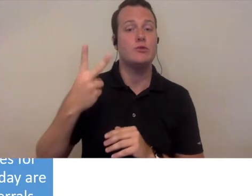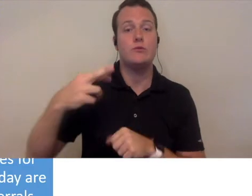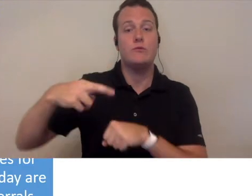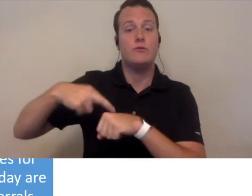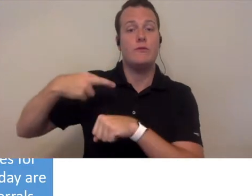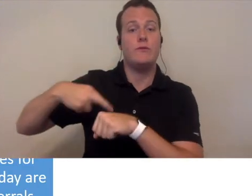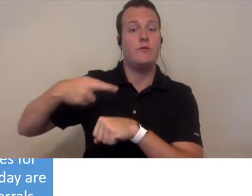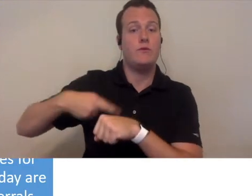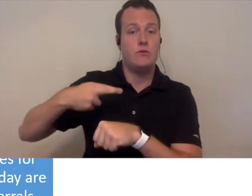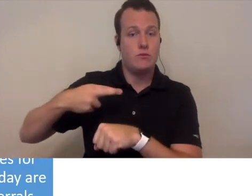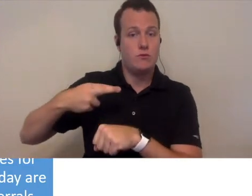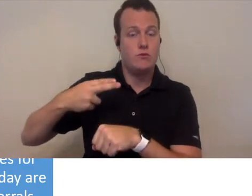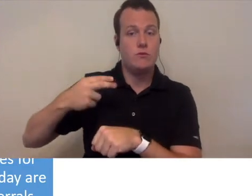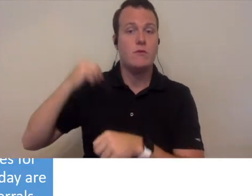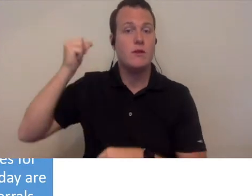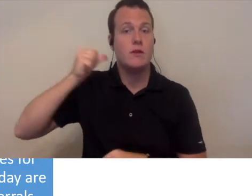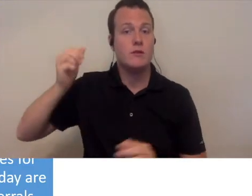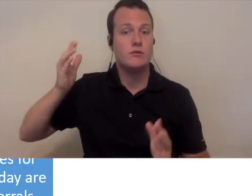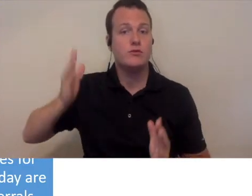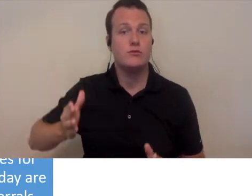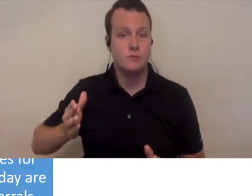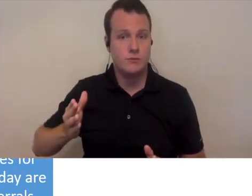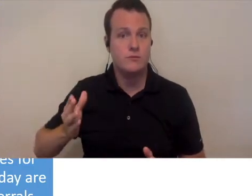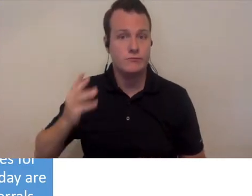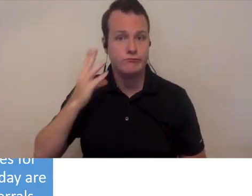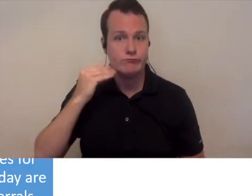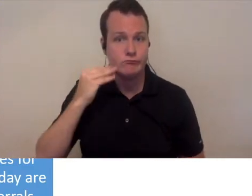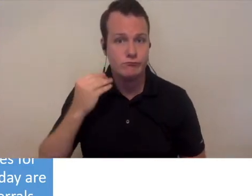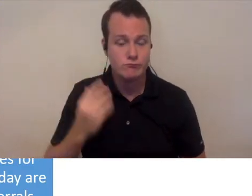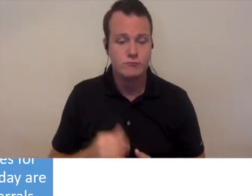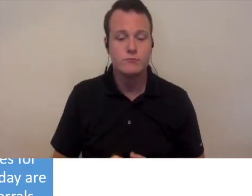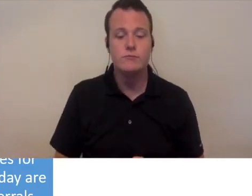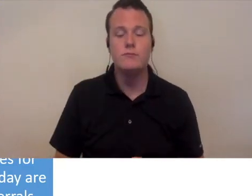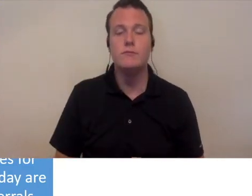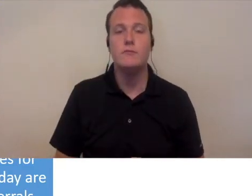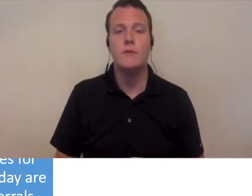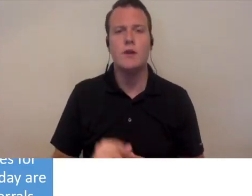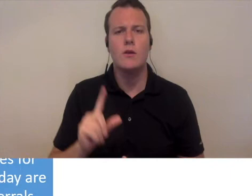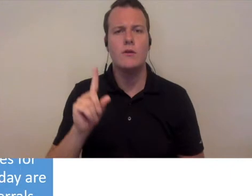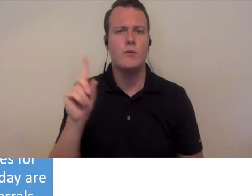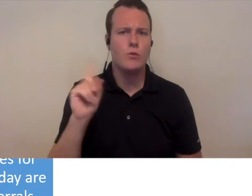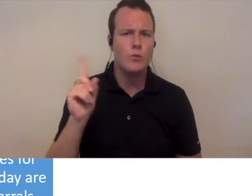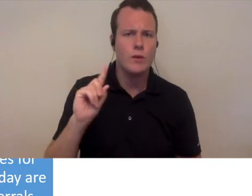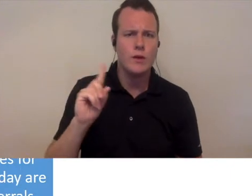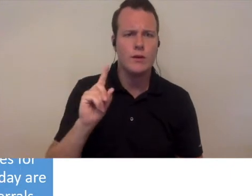referral sources that audiologists today have. So if you start to look at